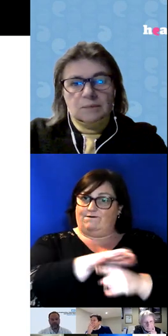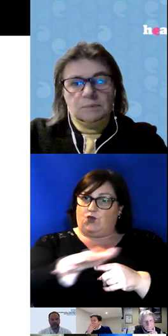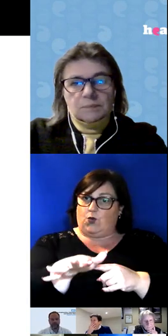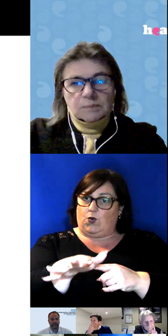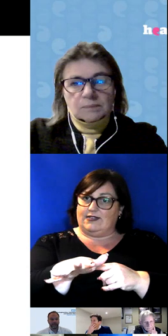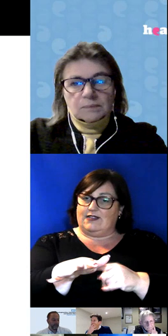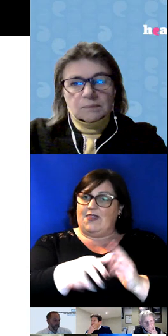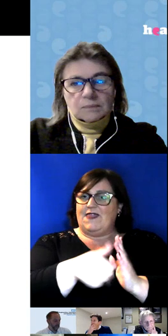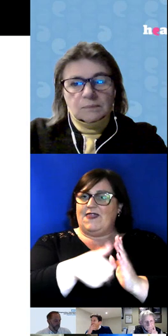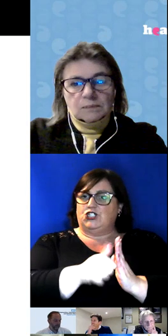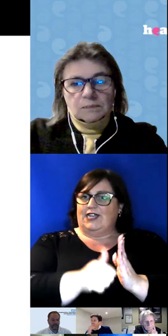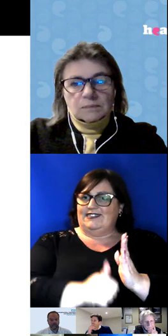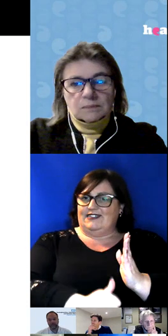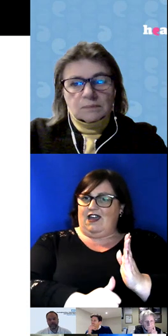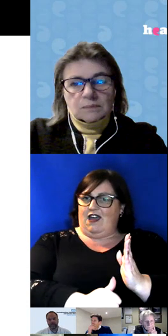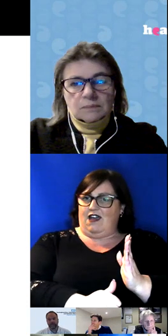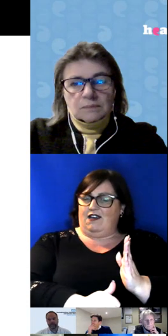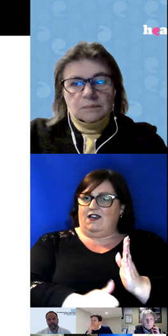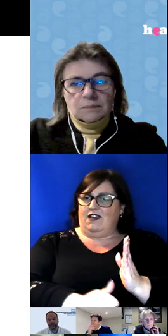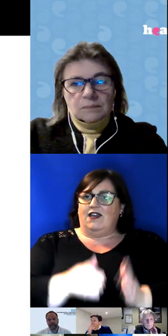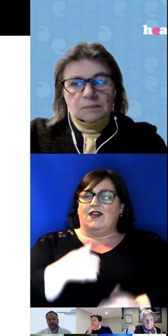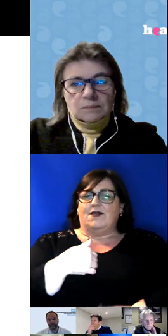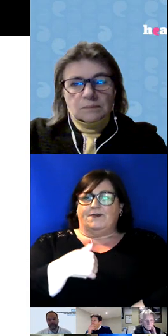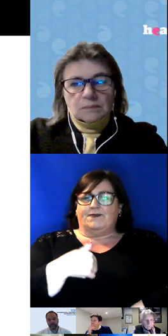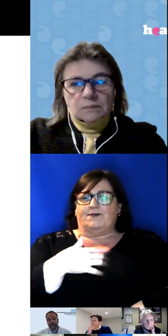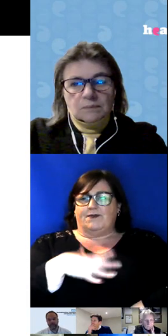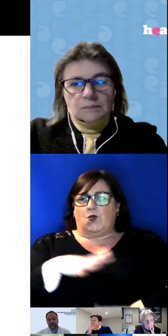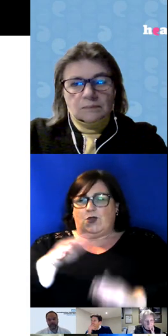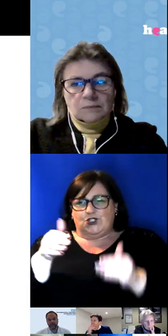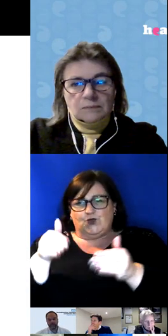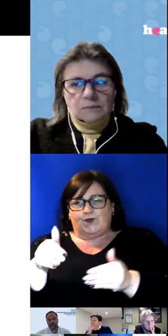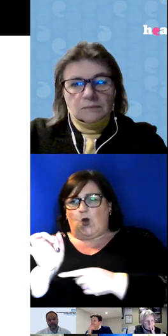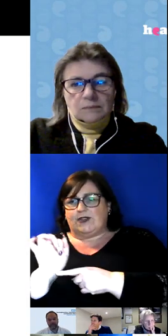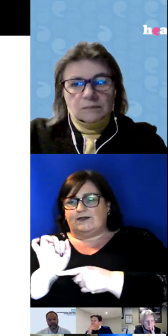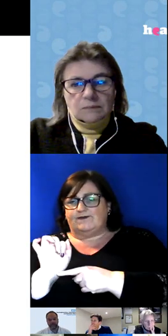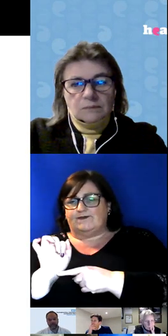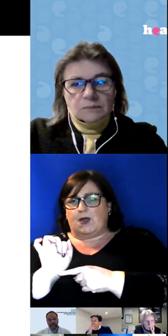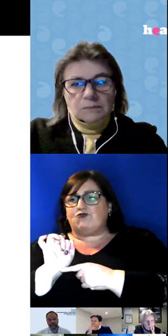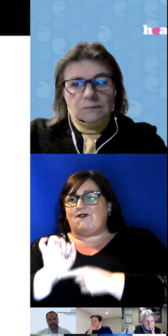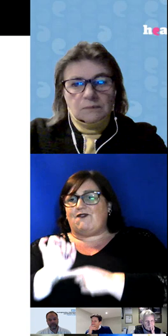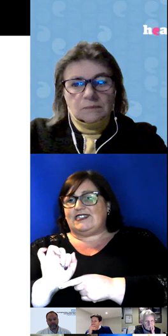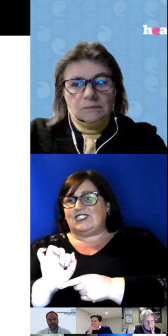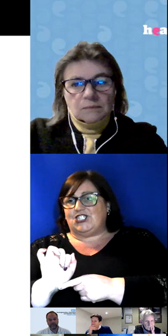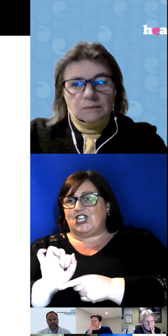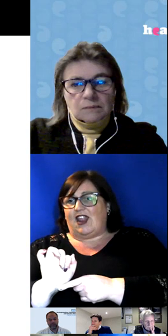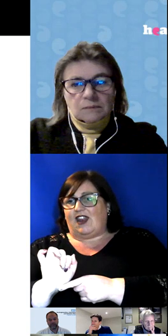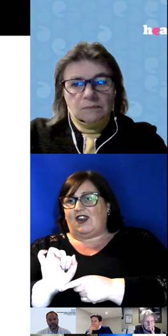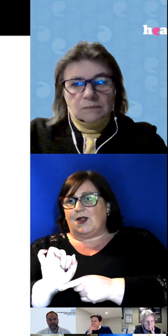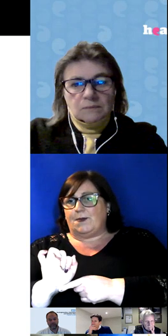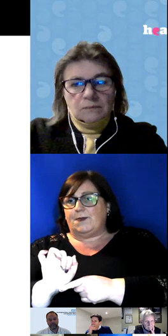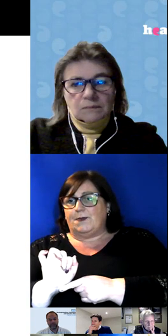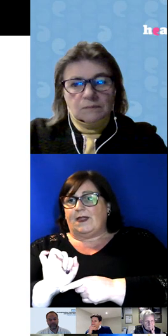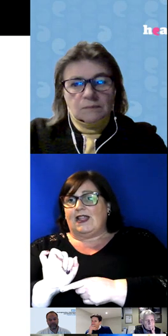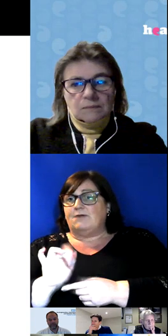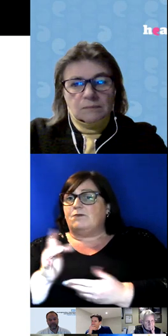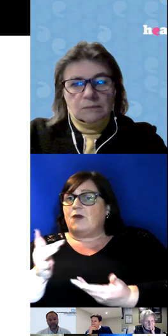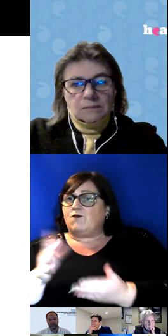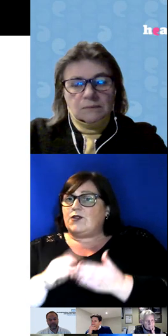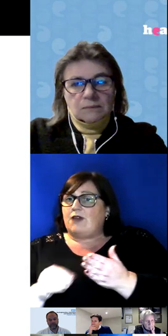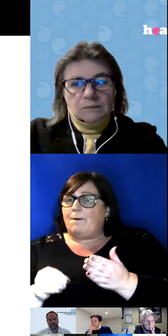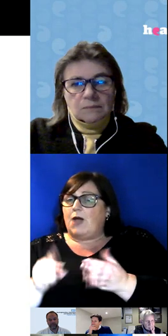be also raising the importance of some of the preventative elements from a social determinants point of view, particularly in this current moment from a cost of living crisis point of